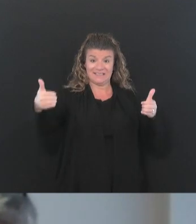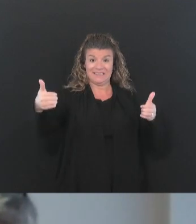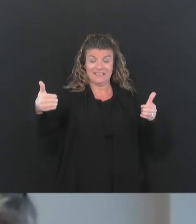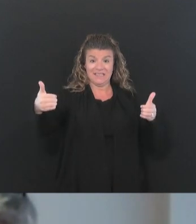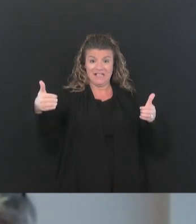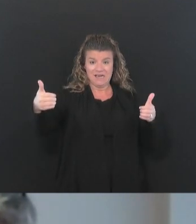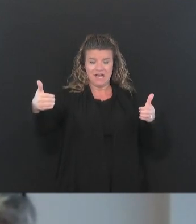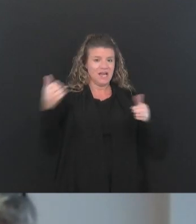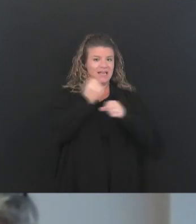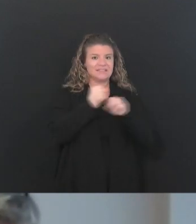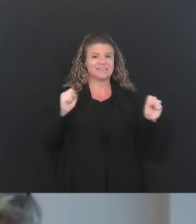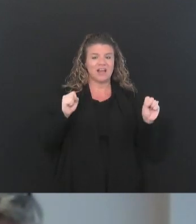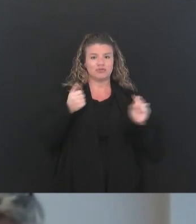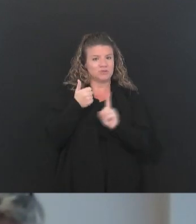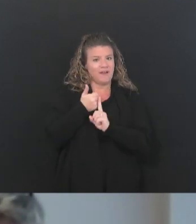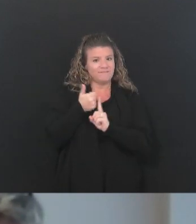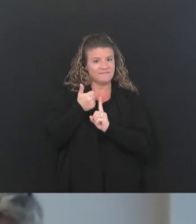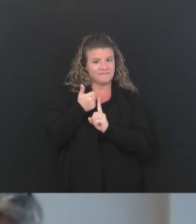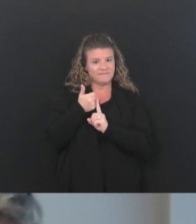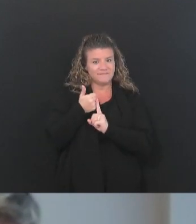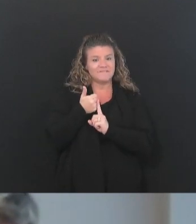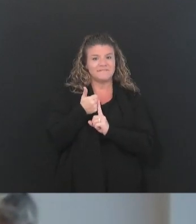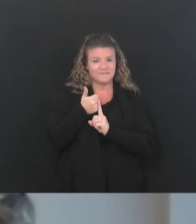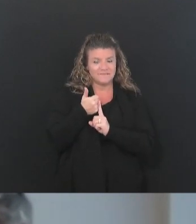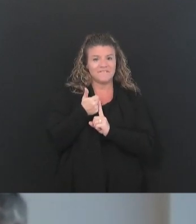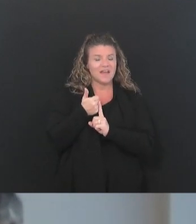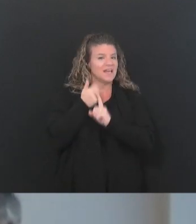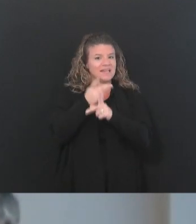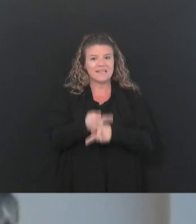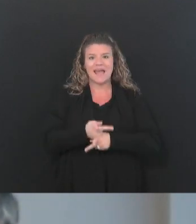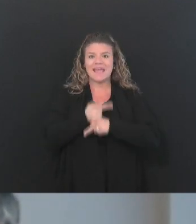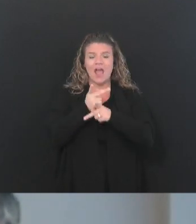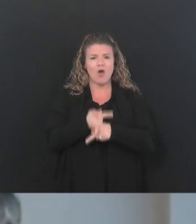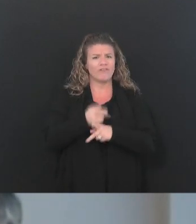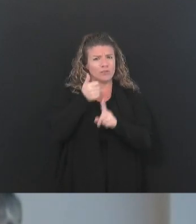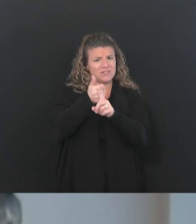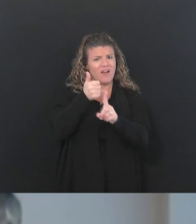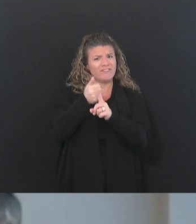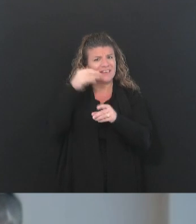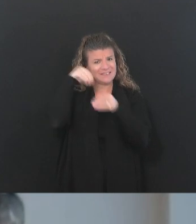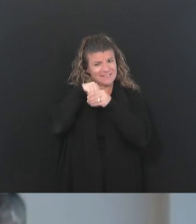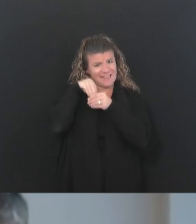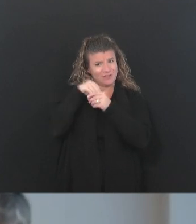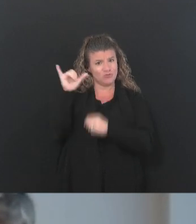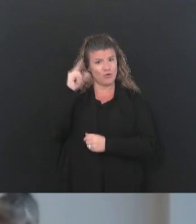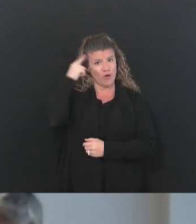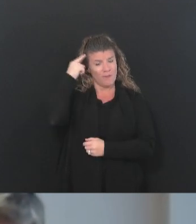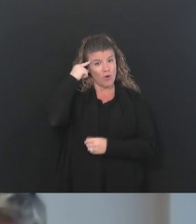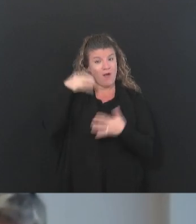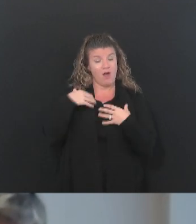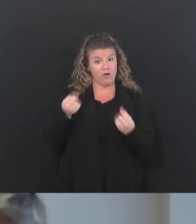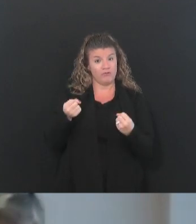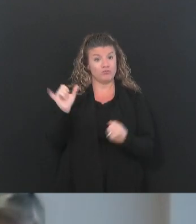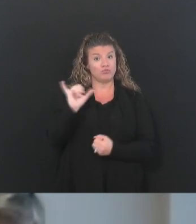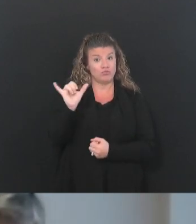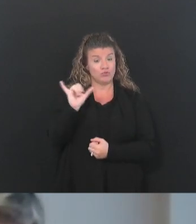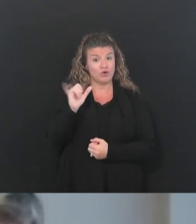your physical health, take care of your mental health as well. On our